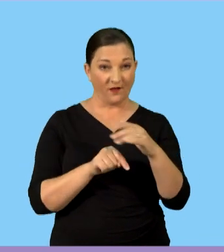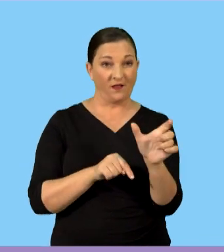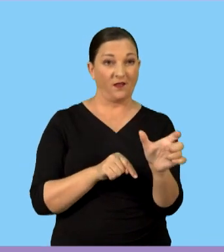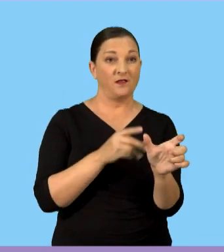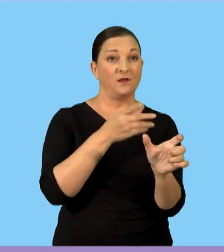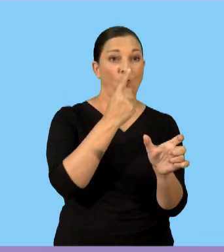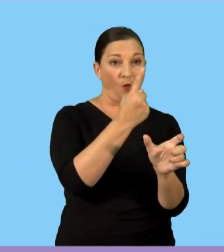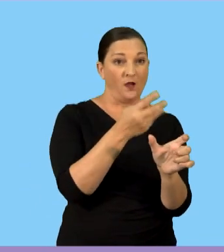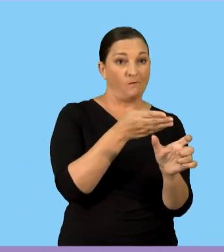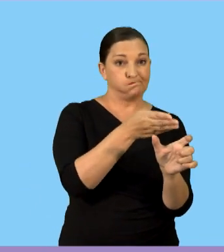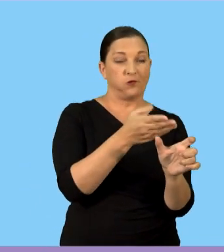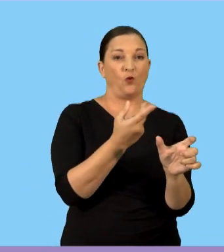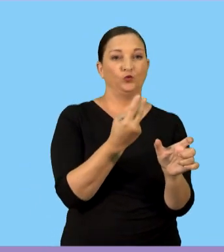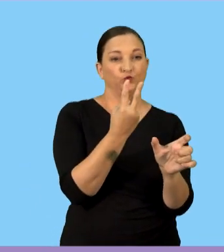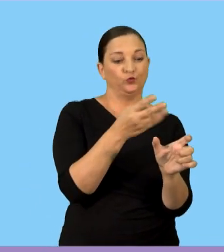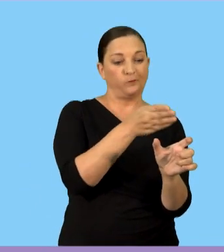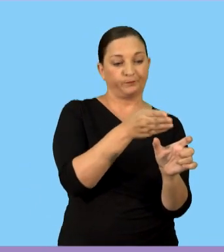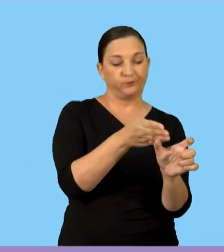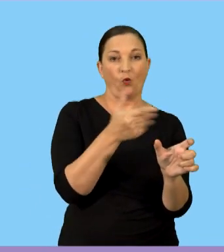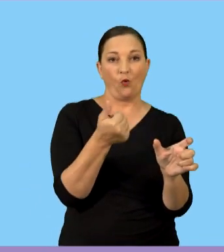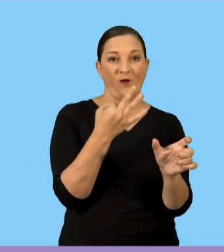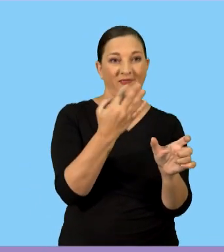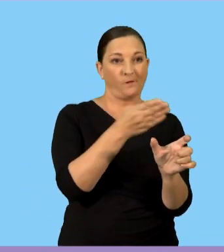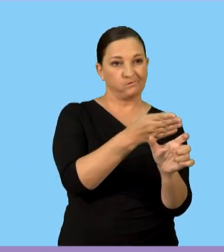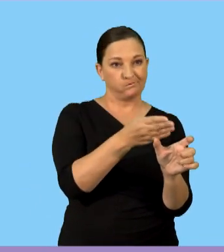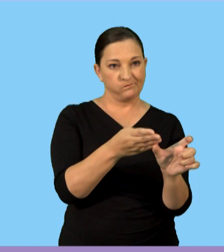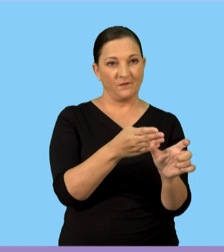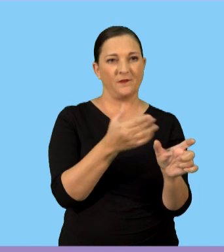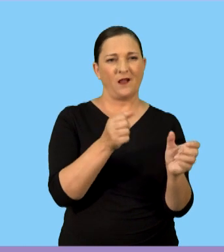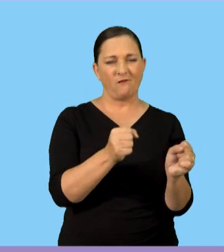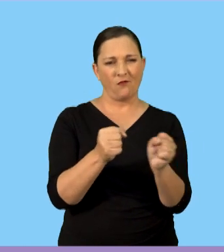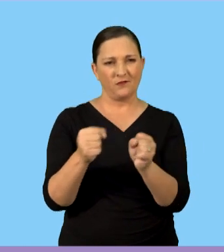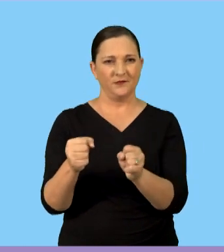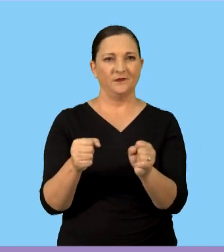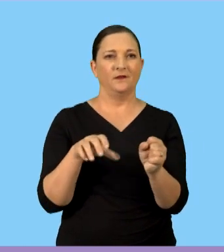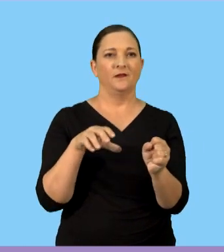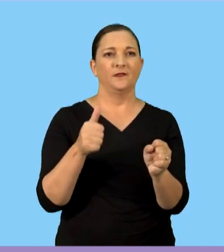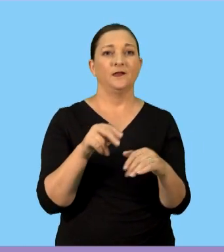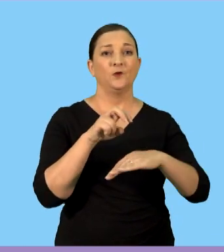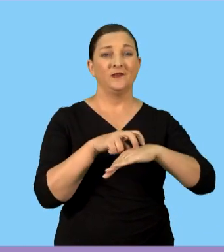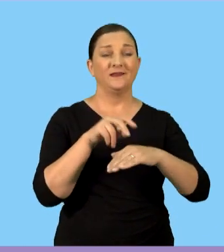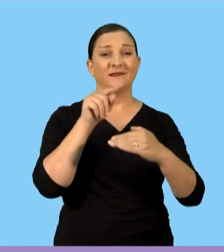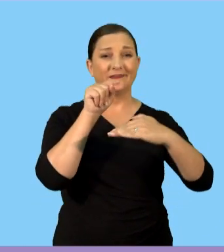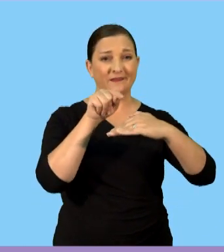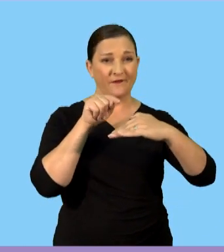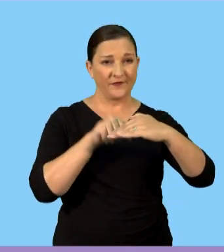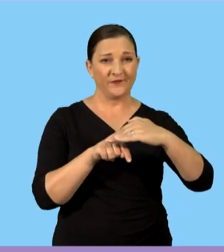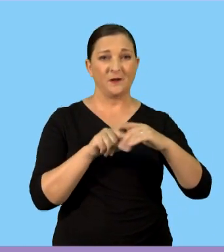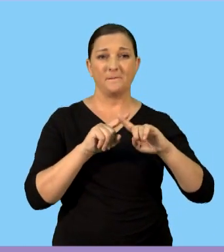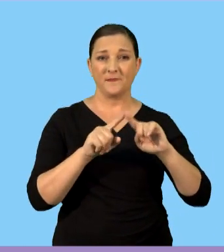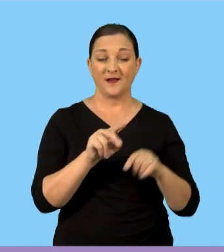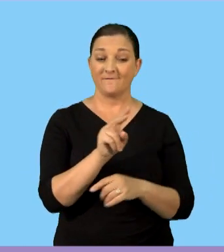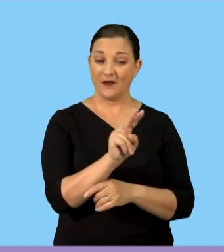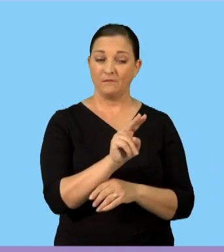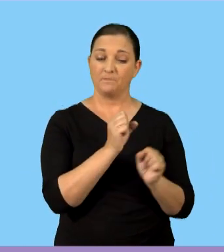monomial, binomial, or a trinomial by a constant monomial, then we divide the integers together